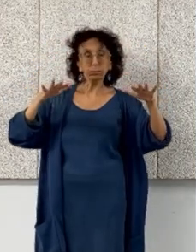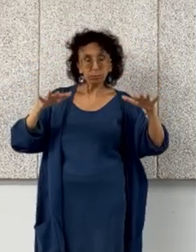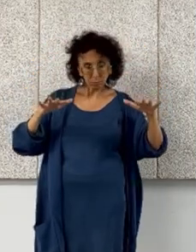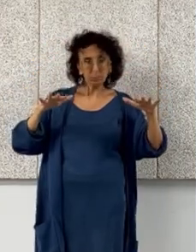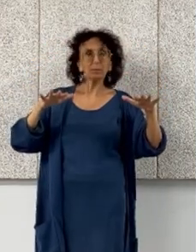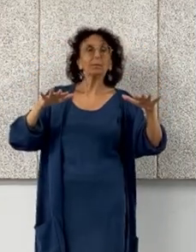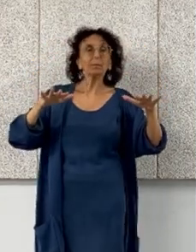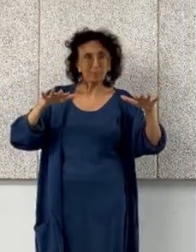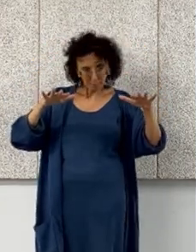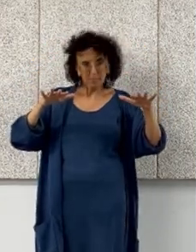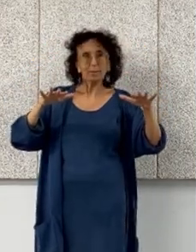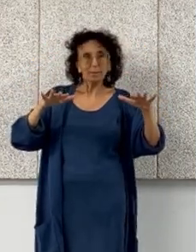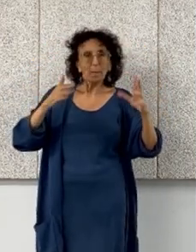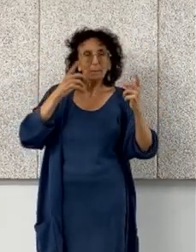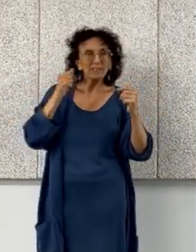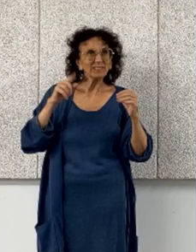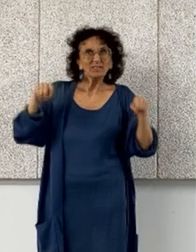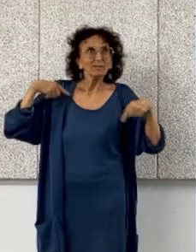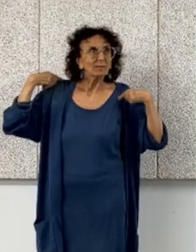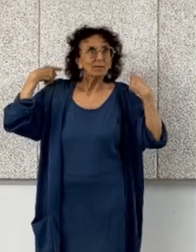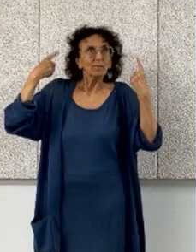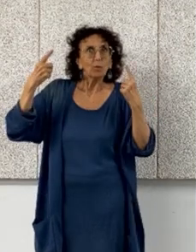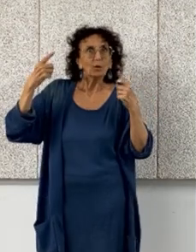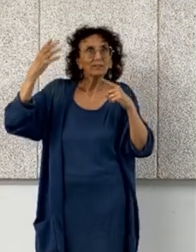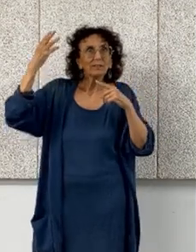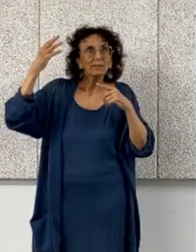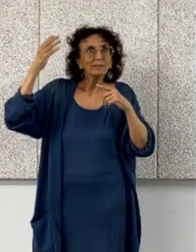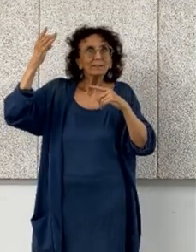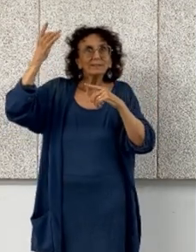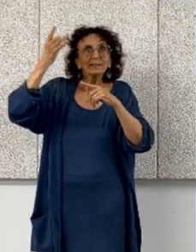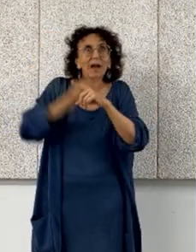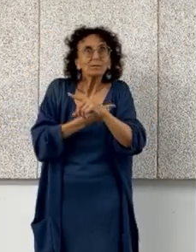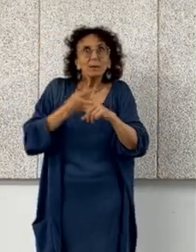incredible hypervigilance that comes from